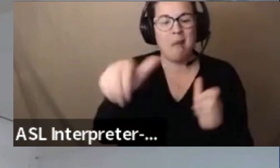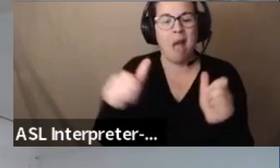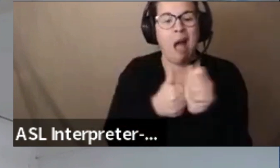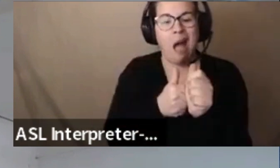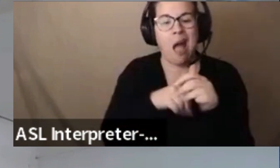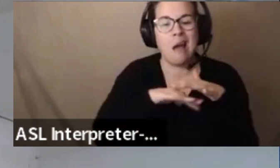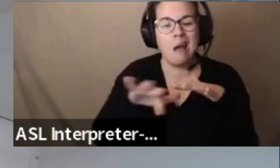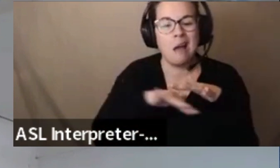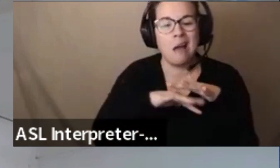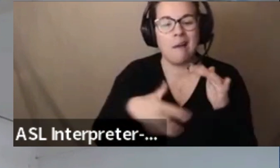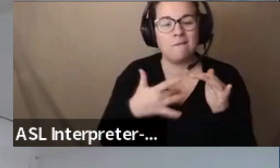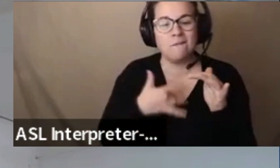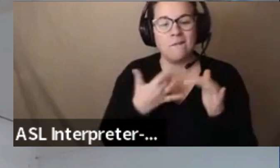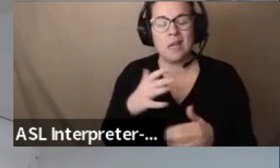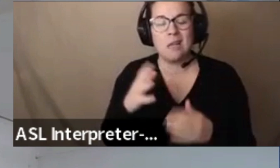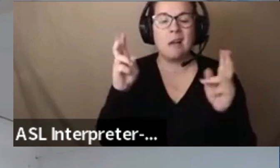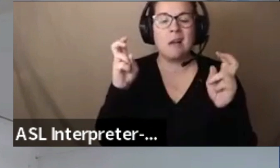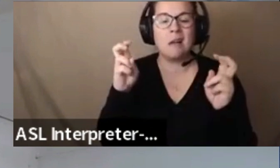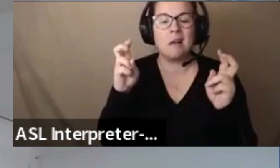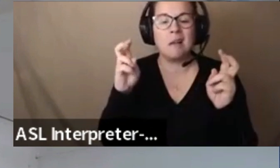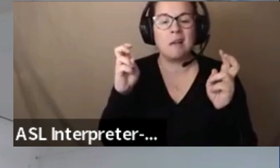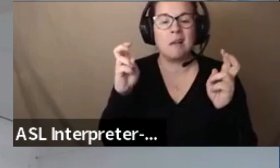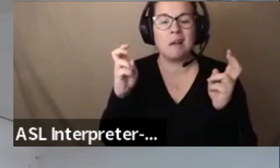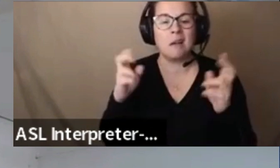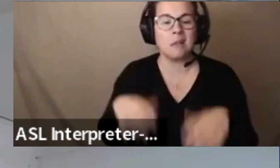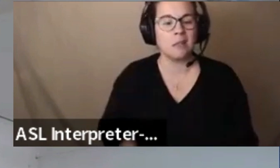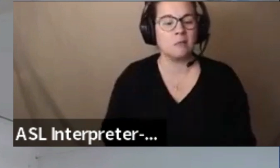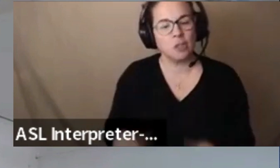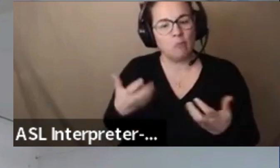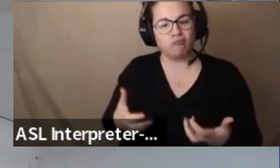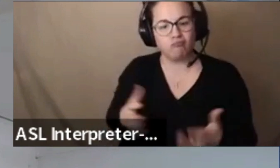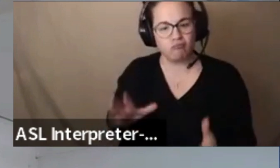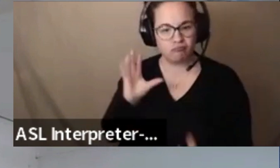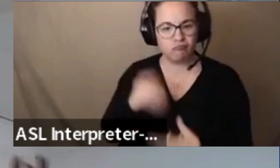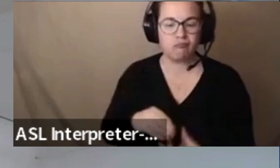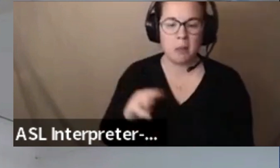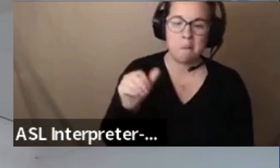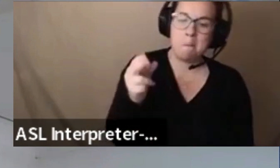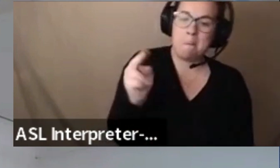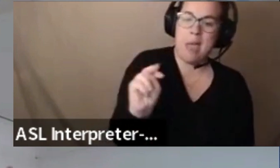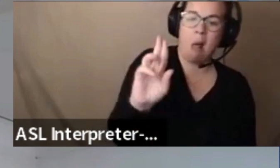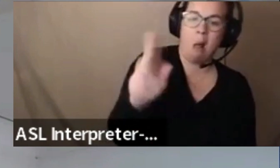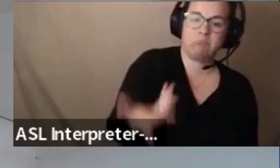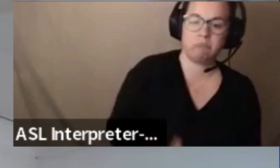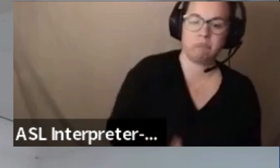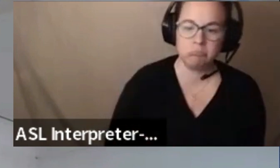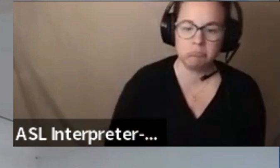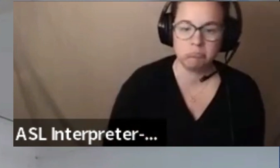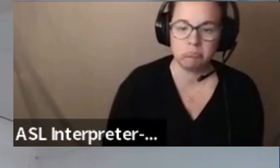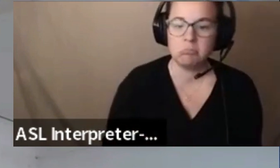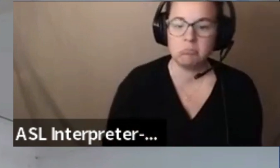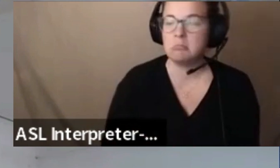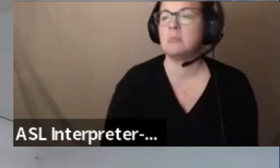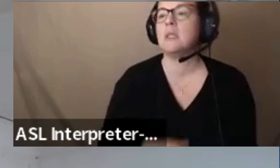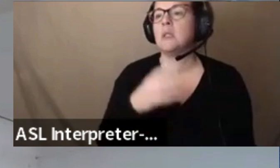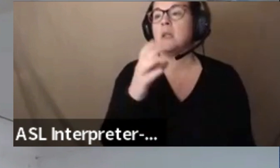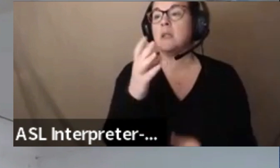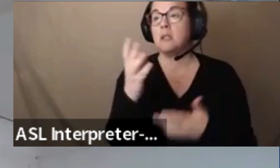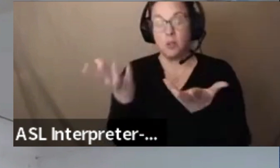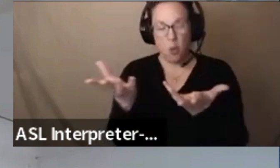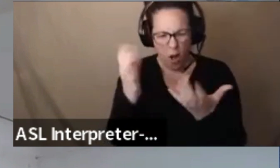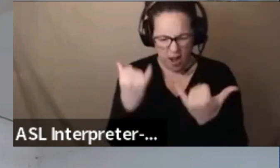arty, intellectual, I think, queer person, then has to go on this journey